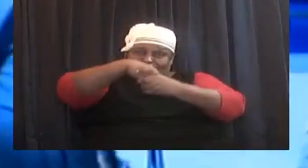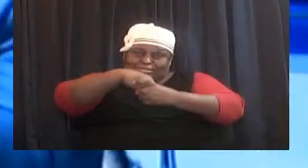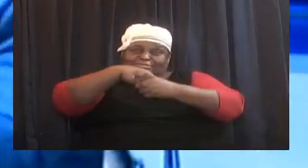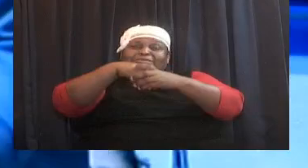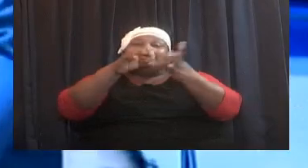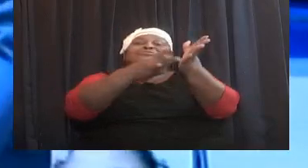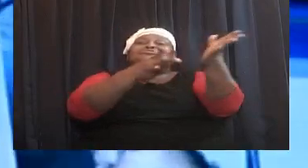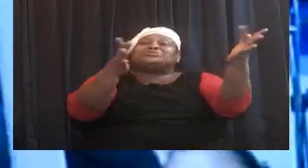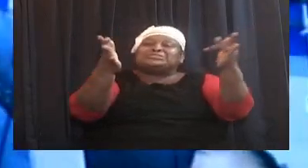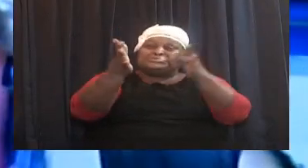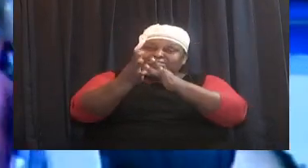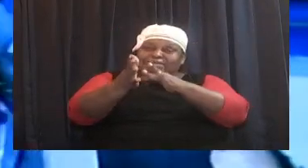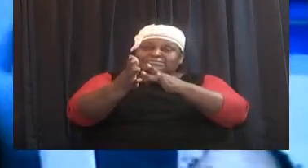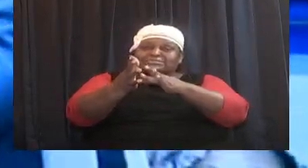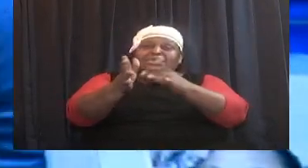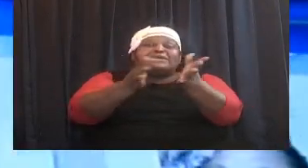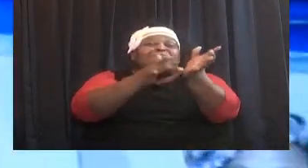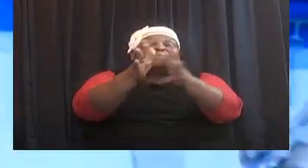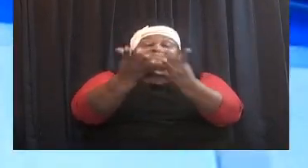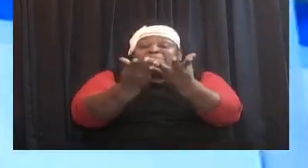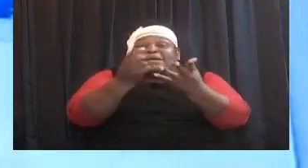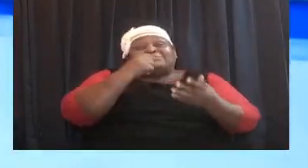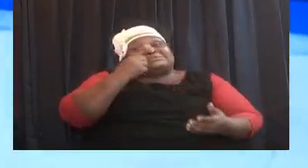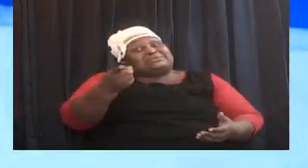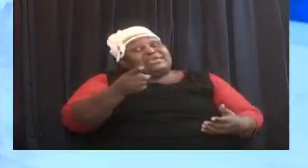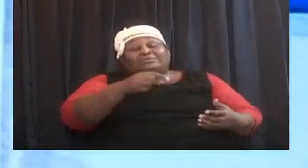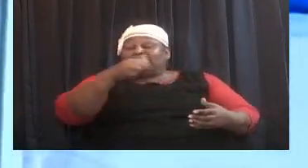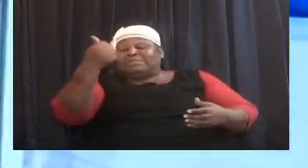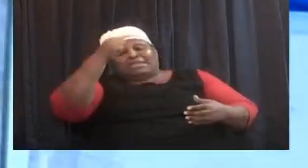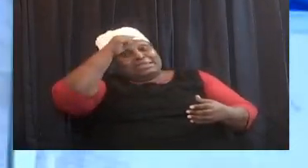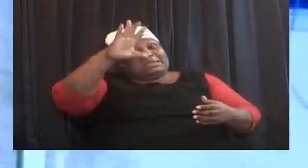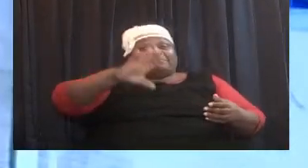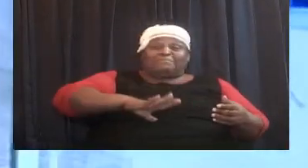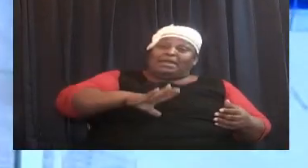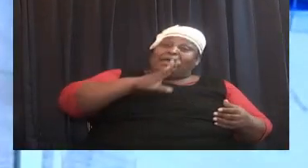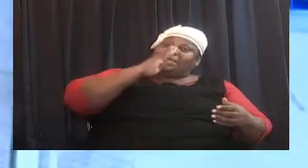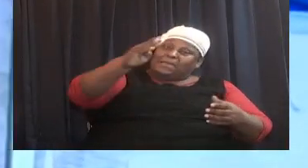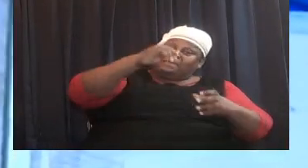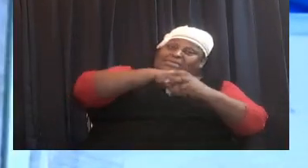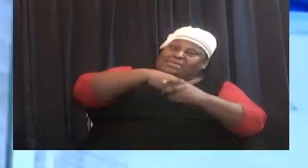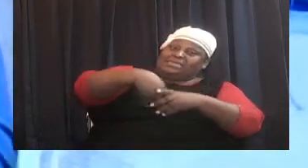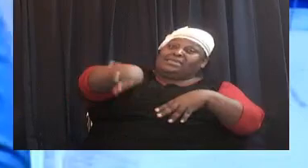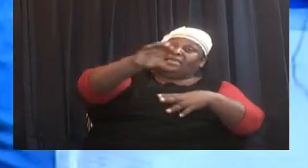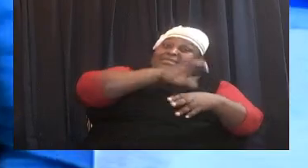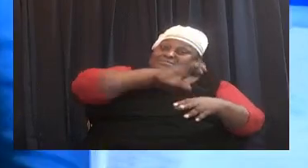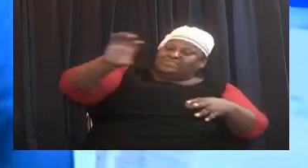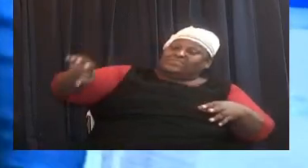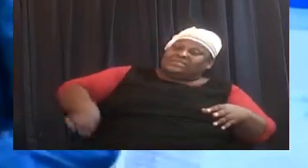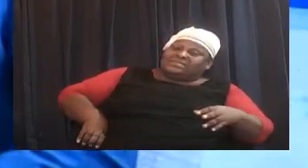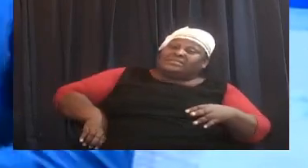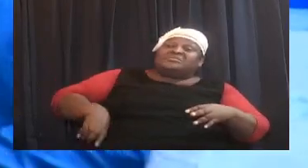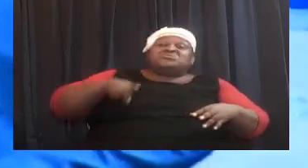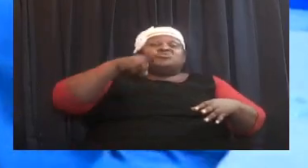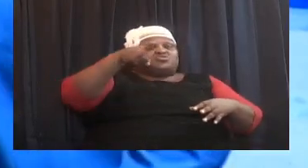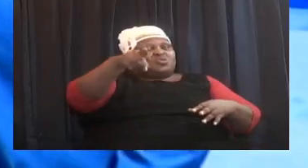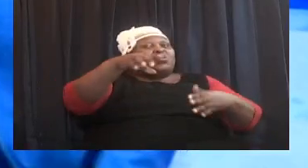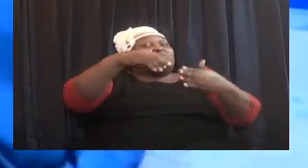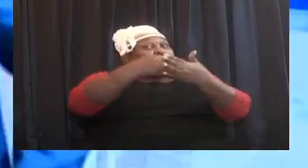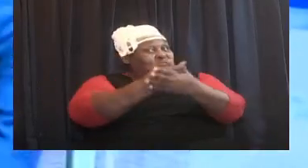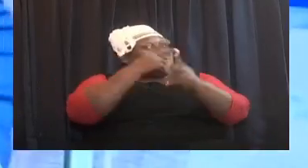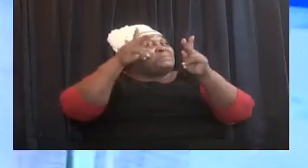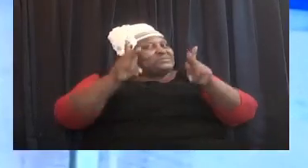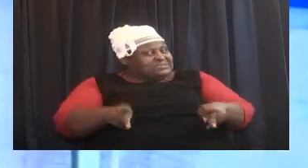Jesus. The Bible says, if any man be in Christ, he is a new